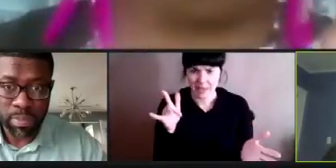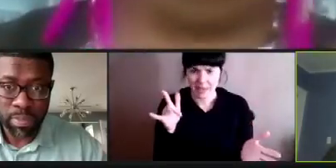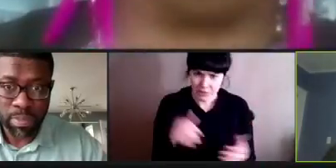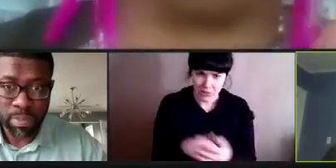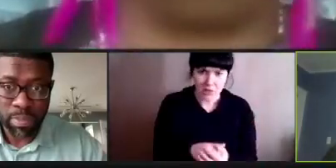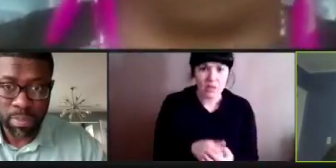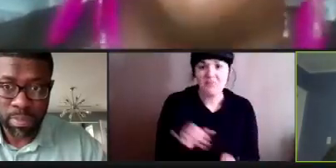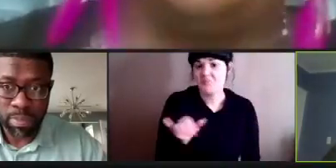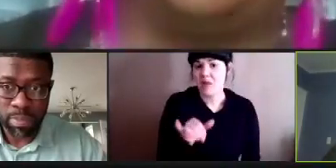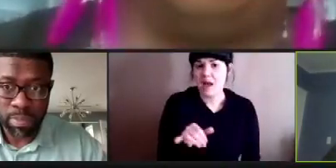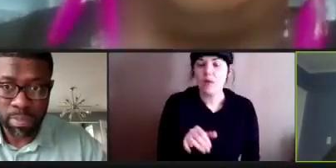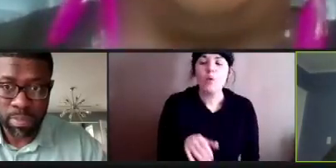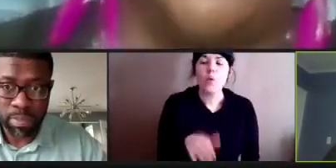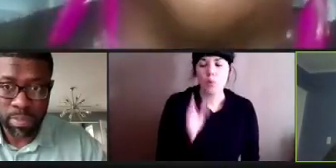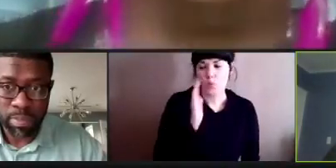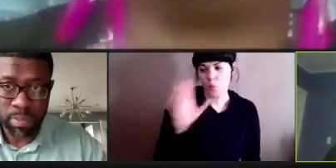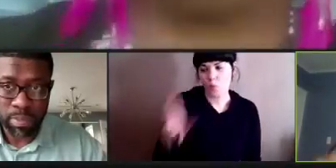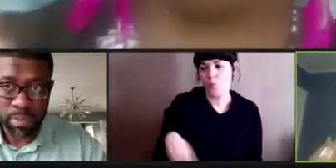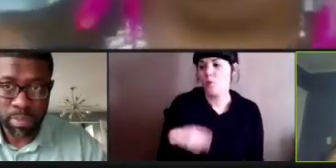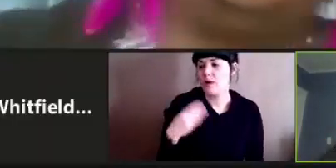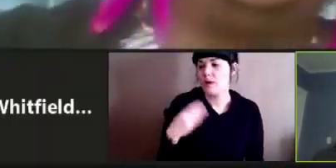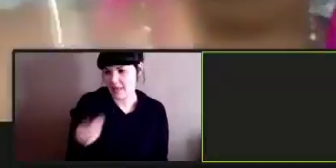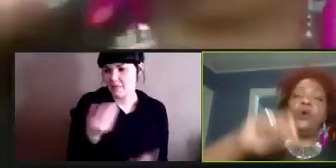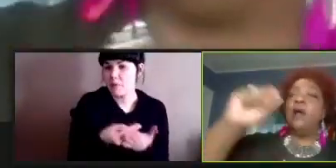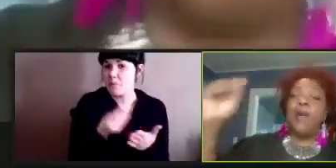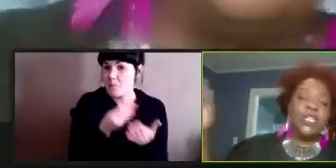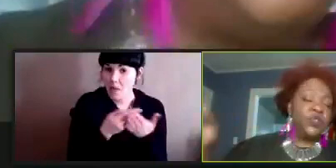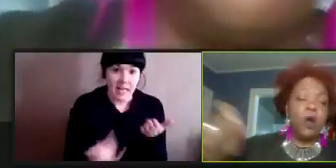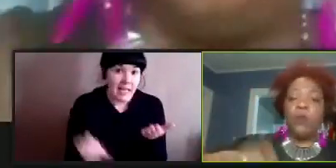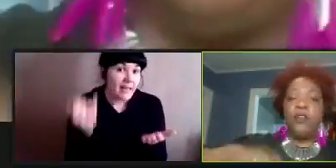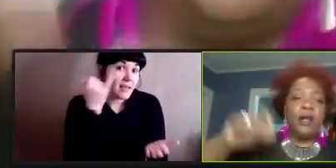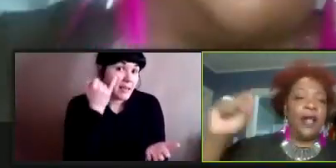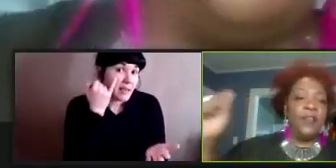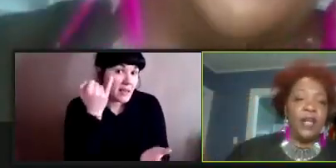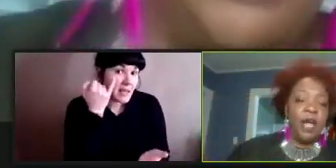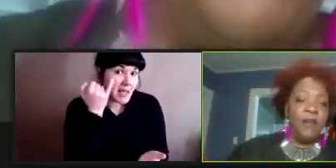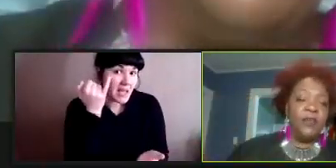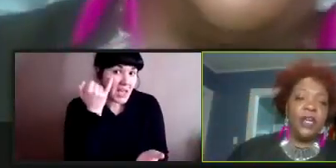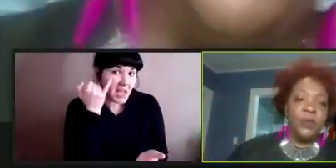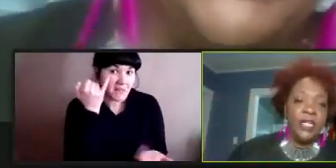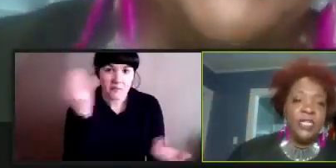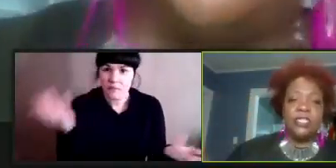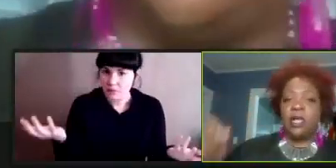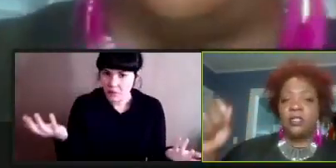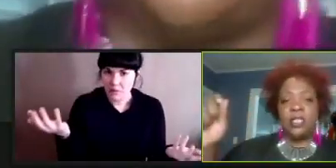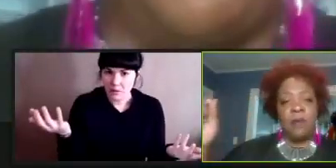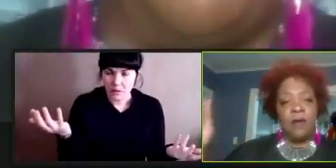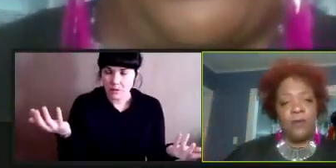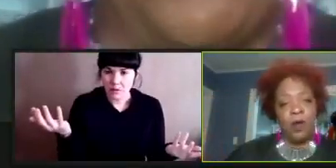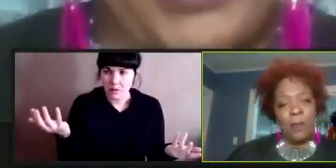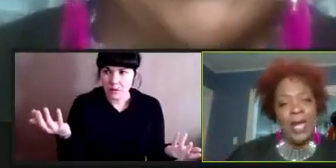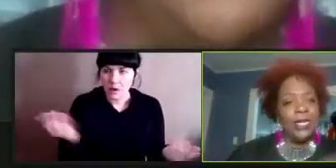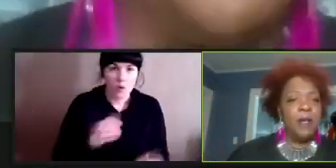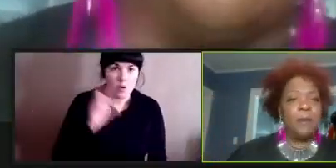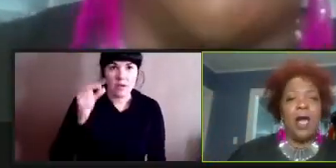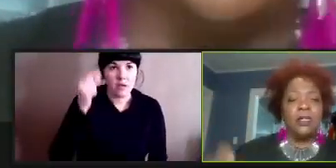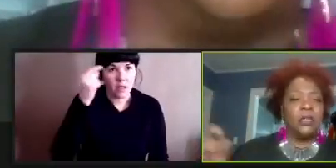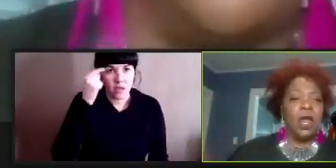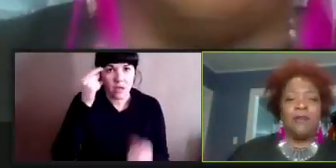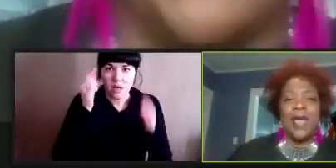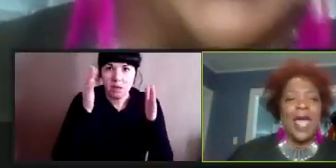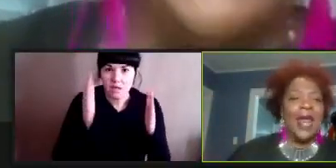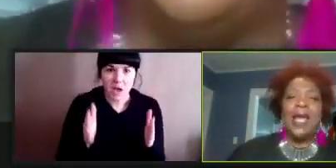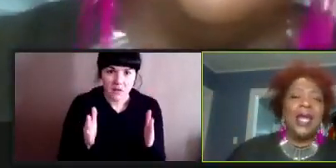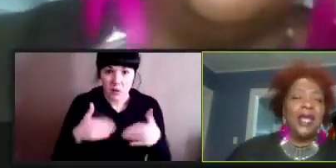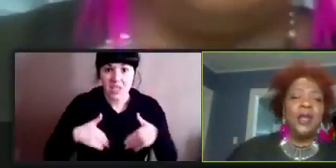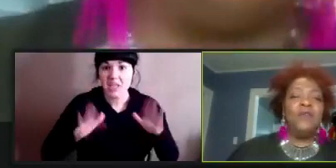tied the appropriation of the funds to based on whether or not the governor can release some of her pandemic powers and